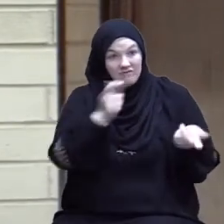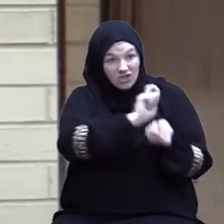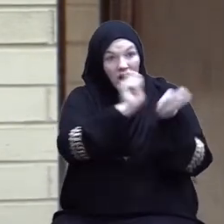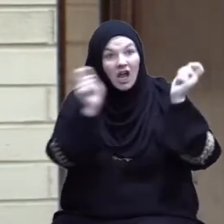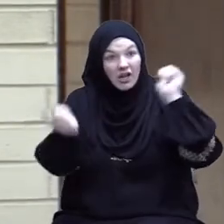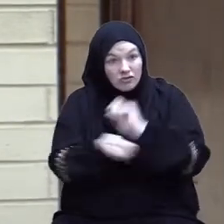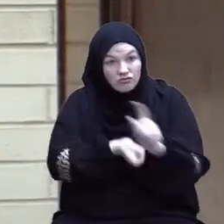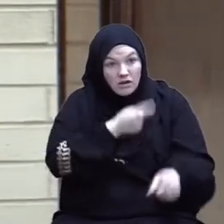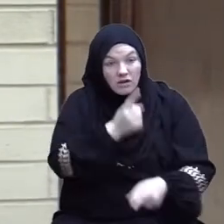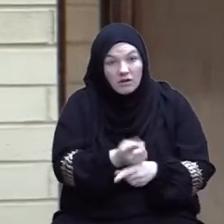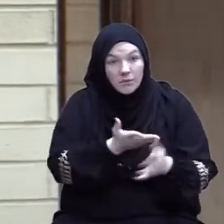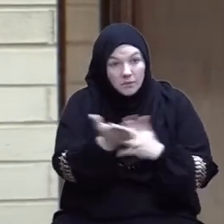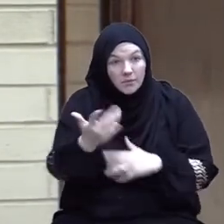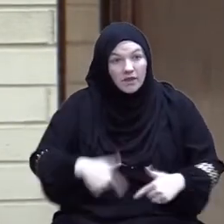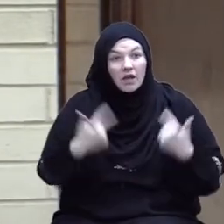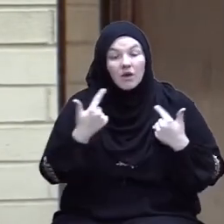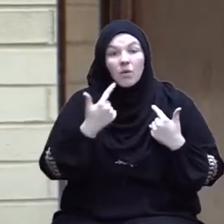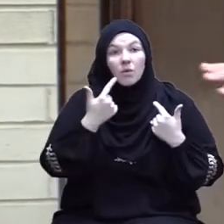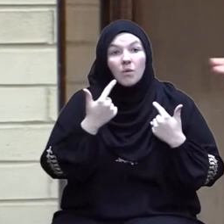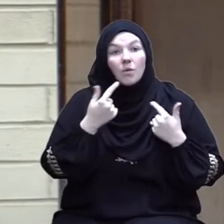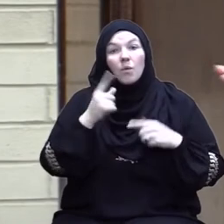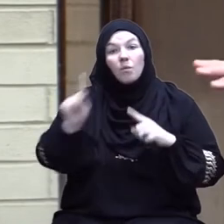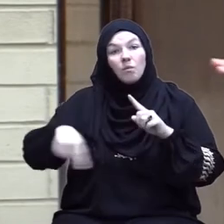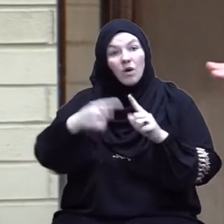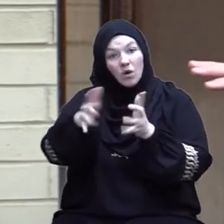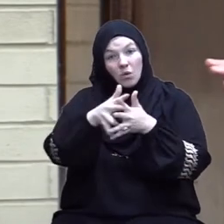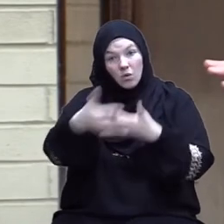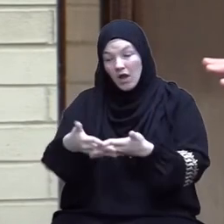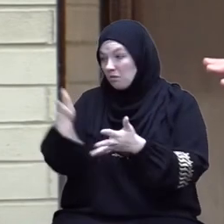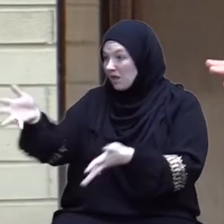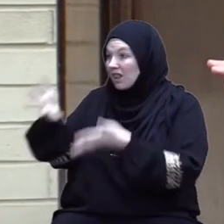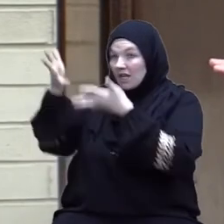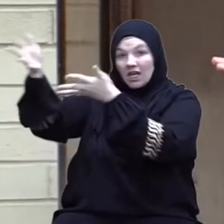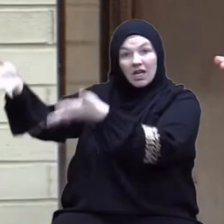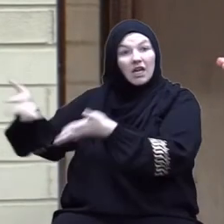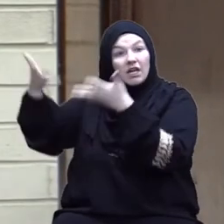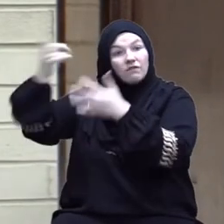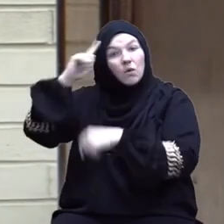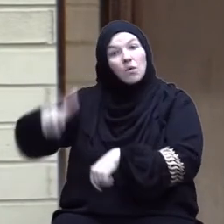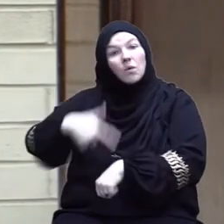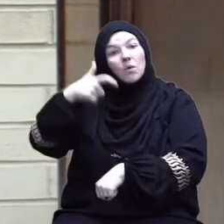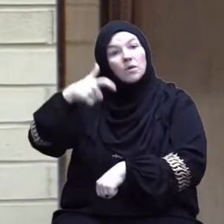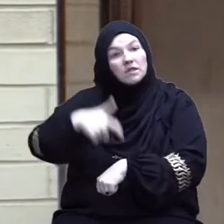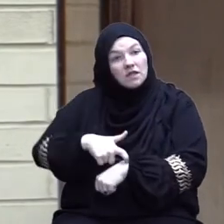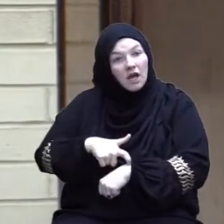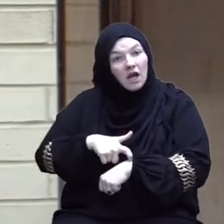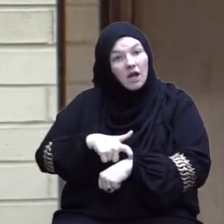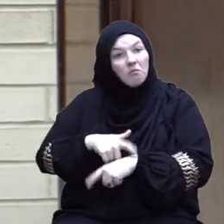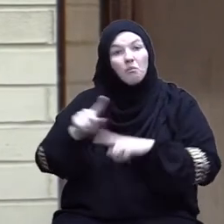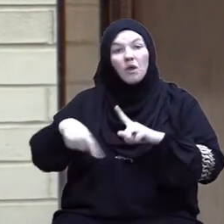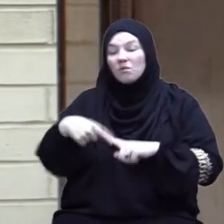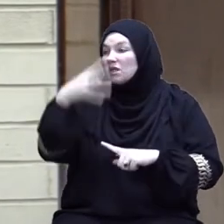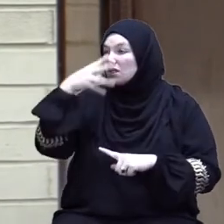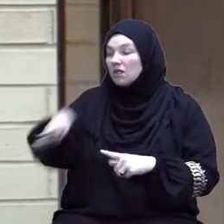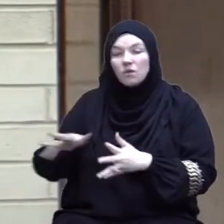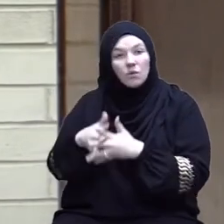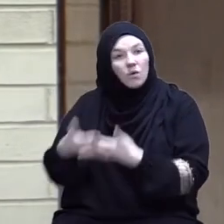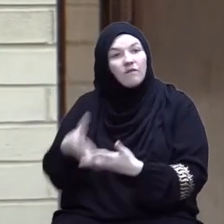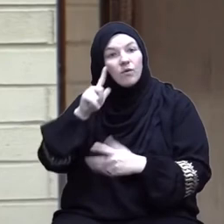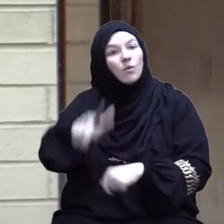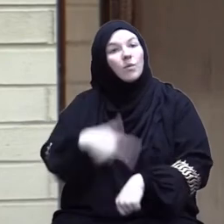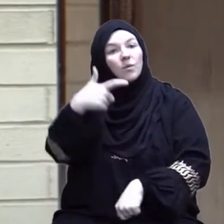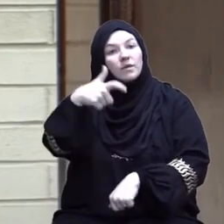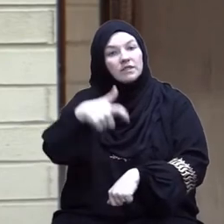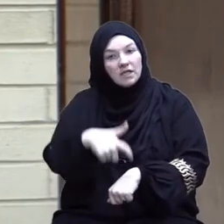right? When we leave the book for a long time, when we desert the Quran for a